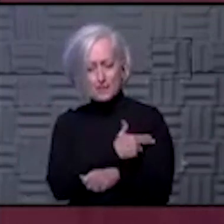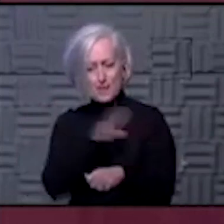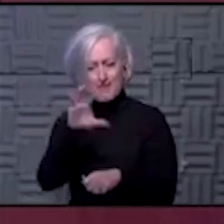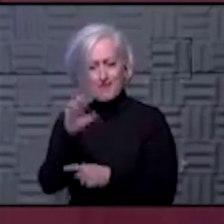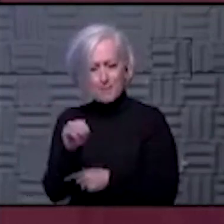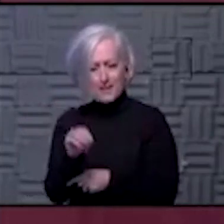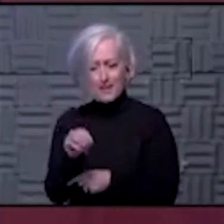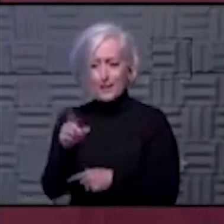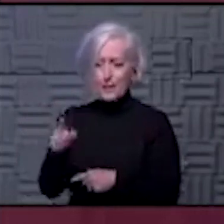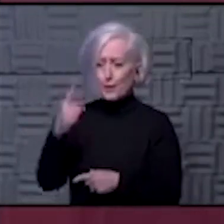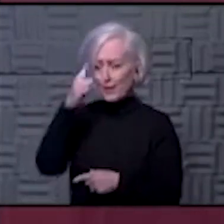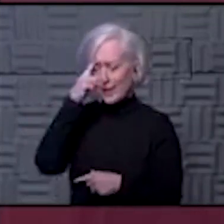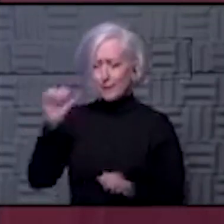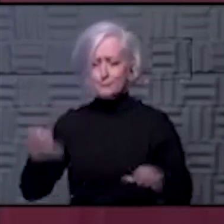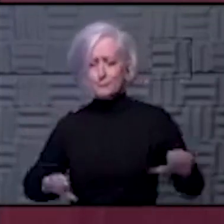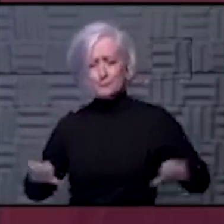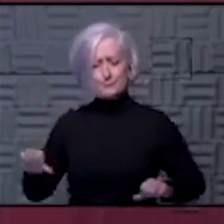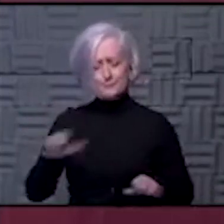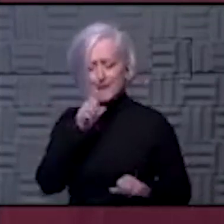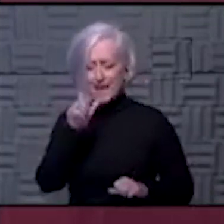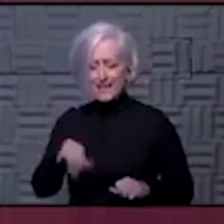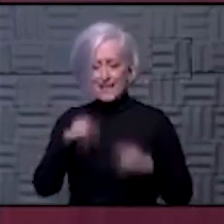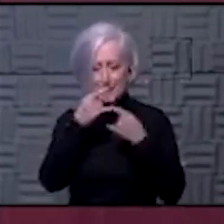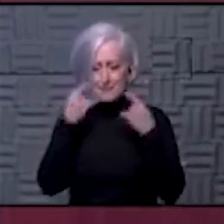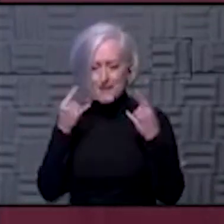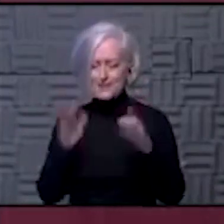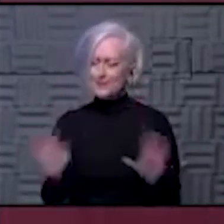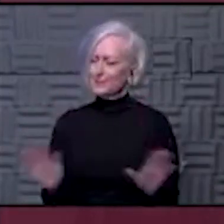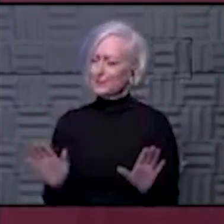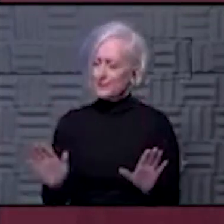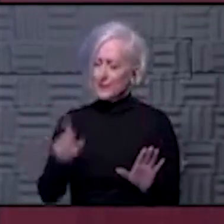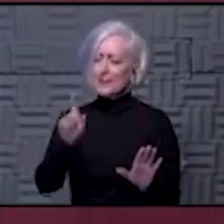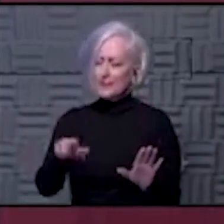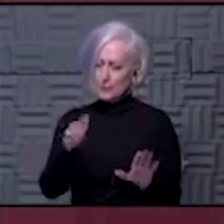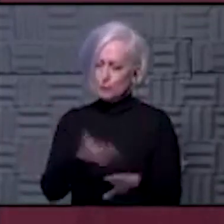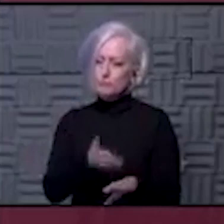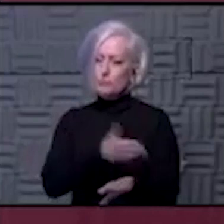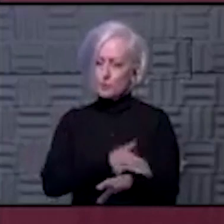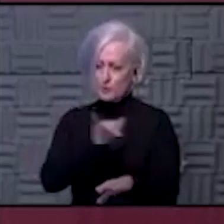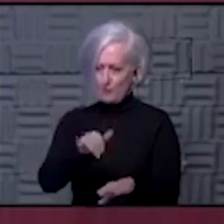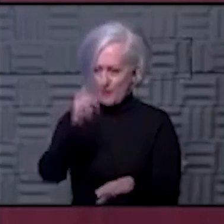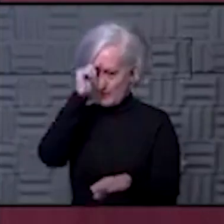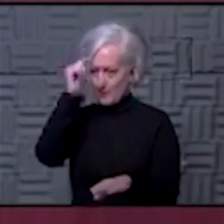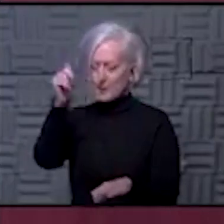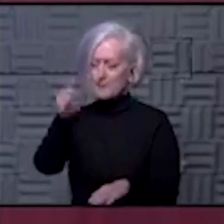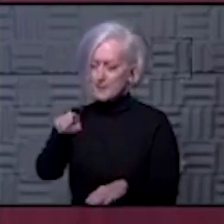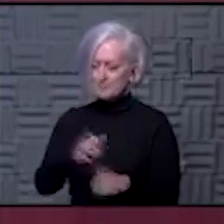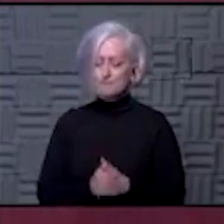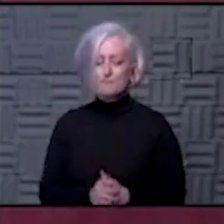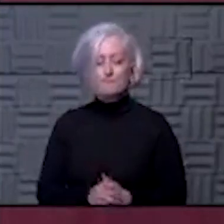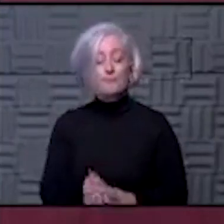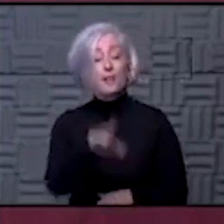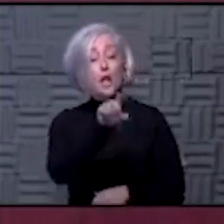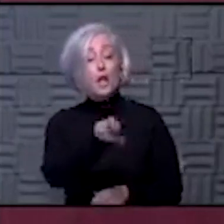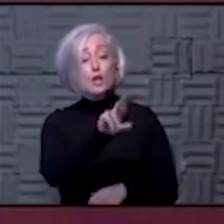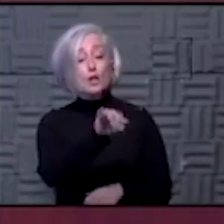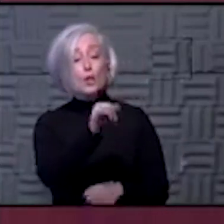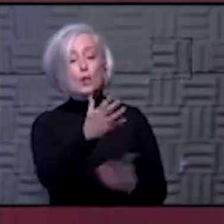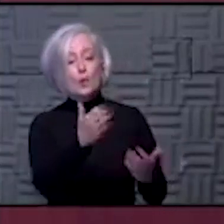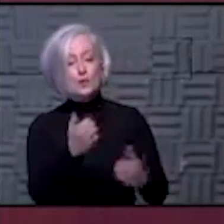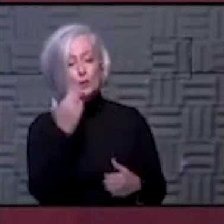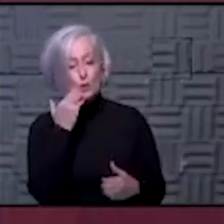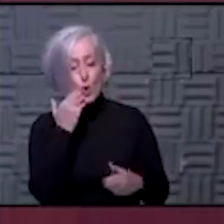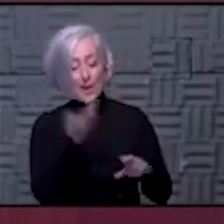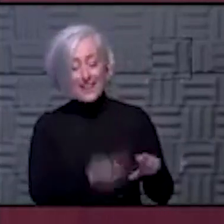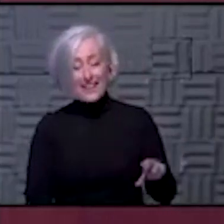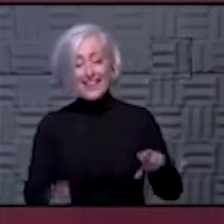say, I don't have to wear a mask, but you do? Come on. Yeah. Do better, man. Do better. Lori wants to know if the increase in inpatients is